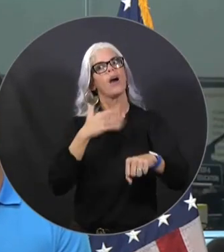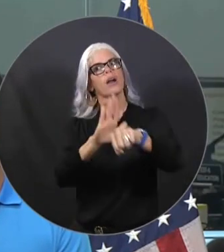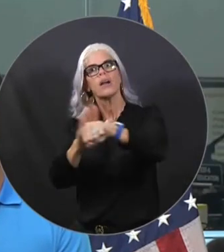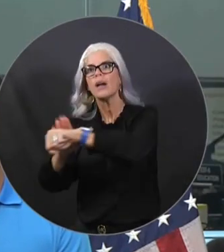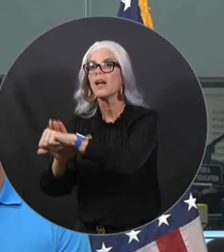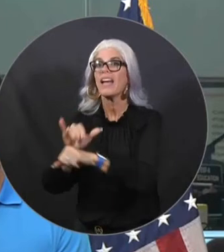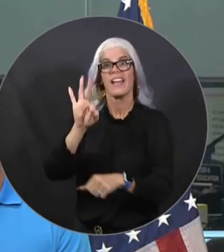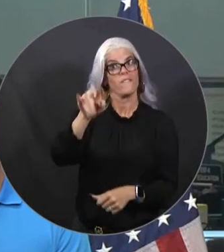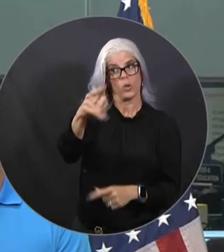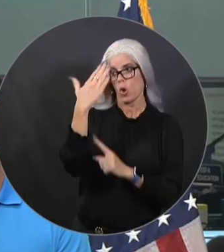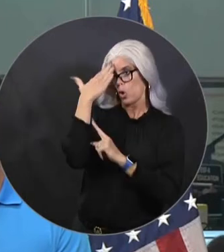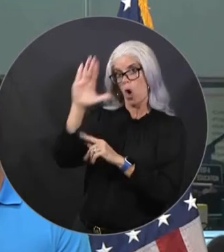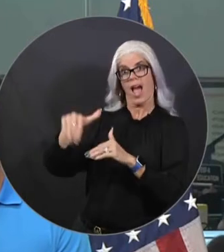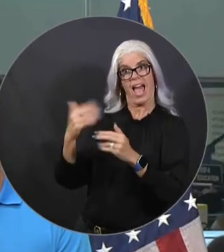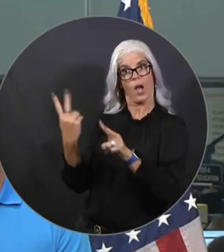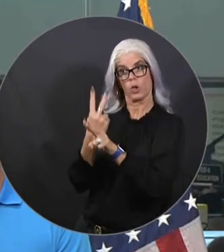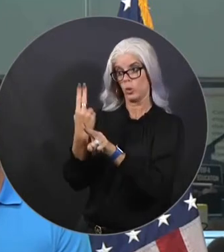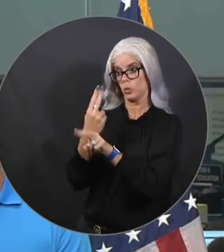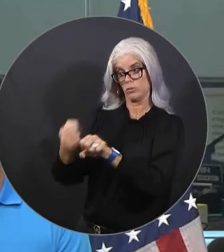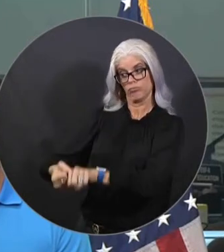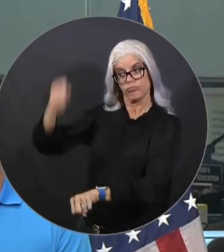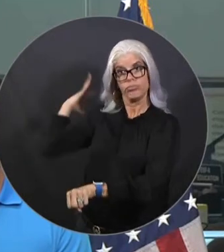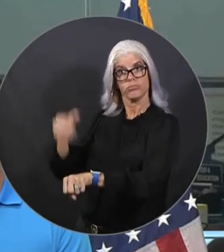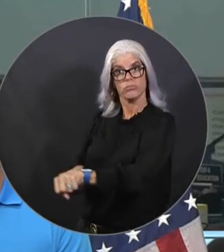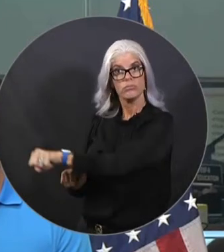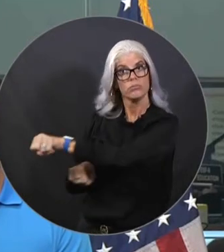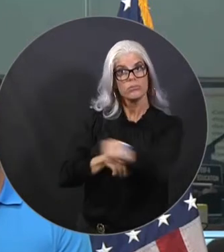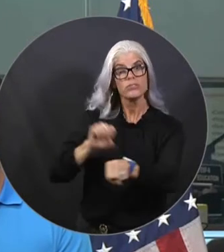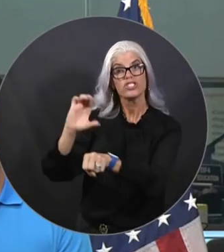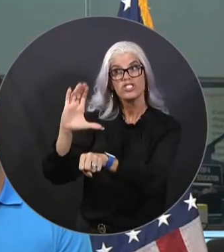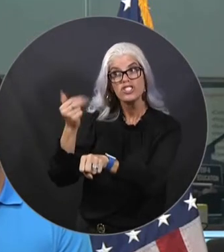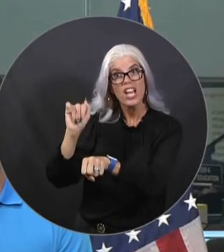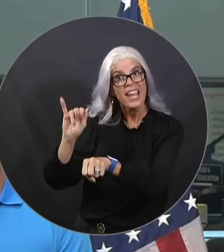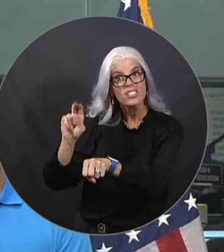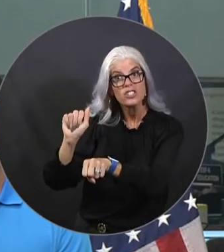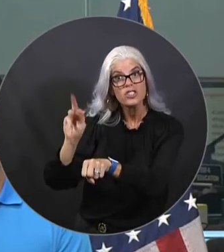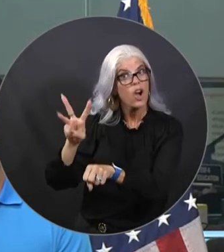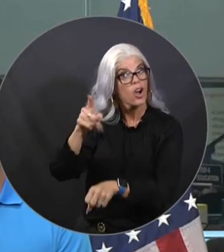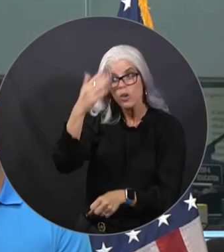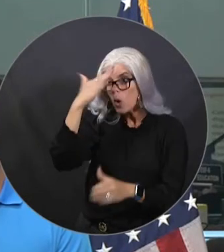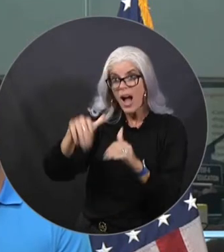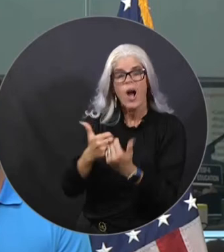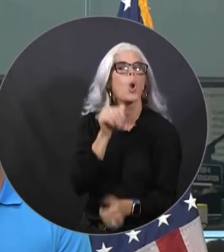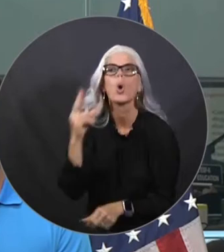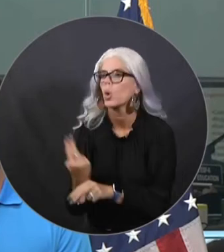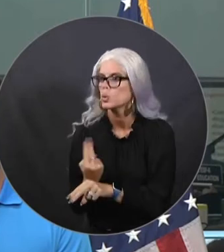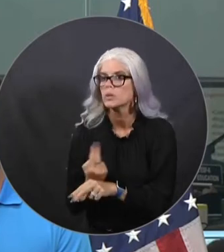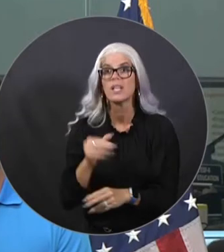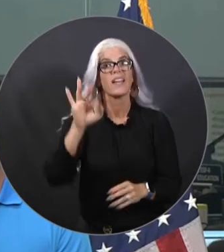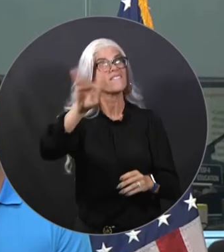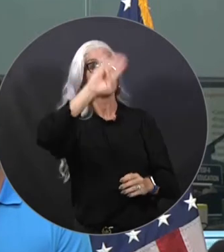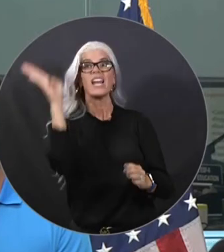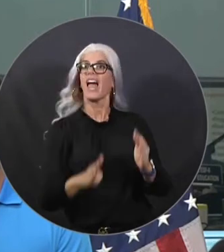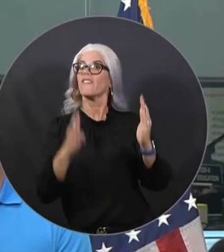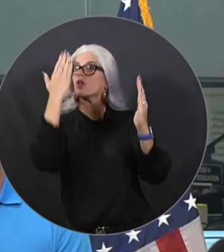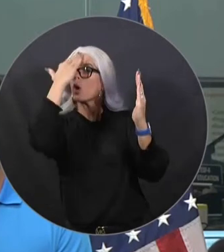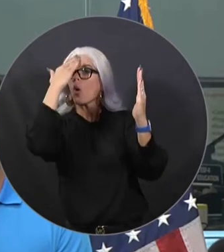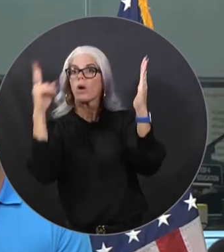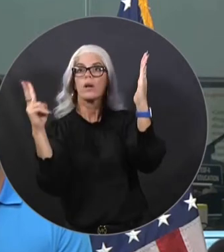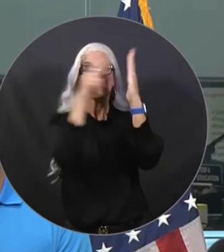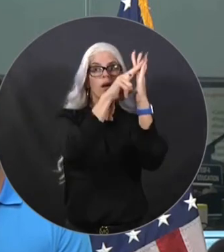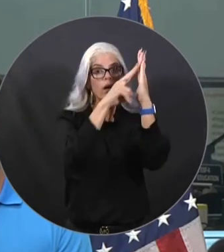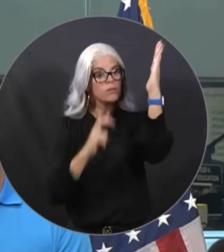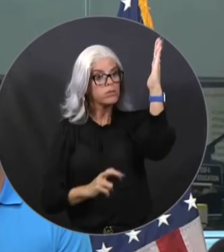a chainsaw, if you do not know how to climb a ladder, if you do not know what the difference is between a cable line and a power